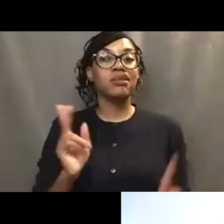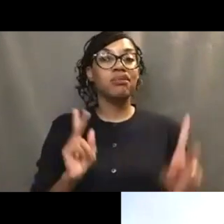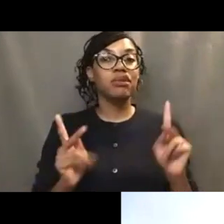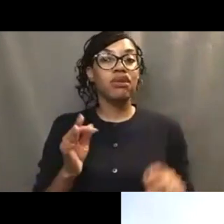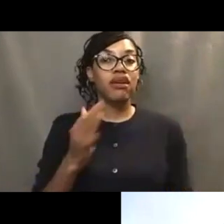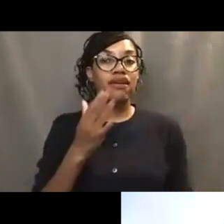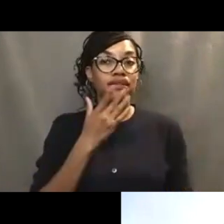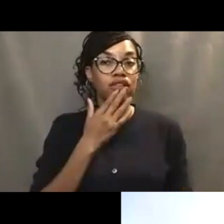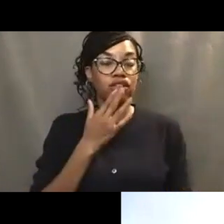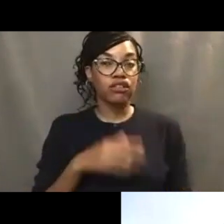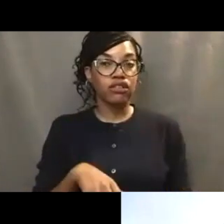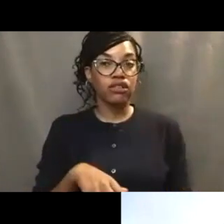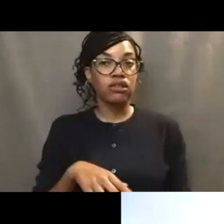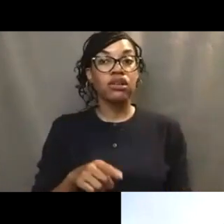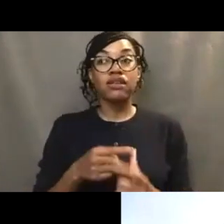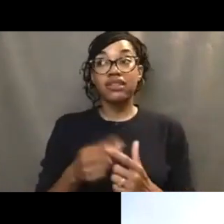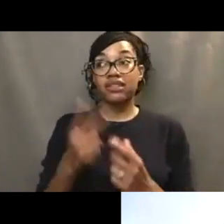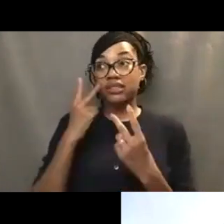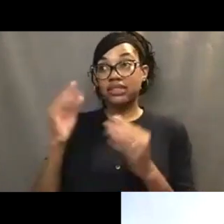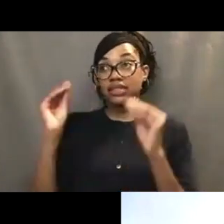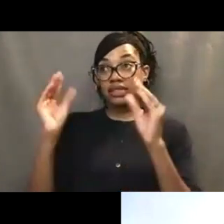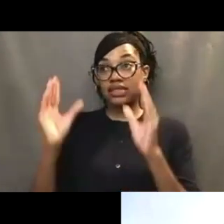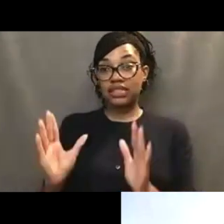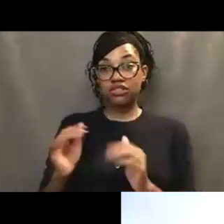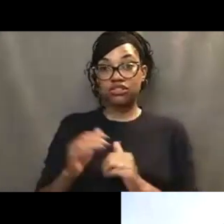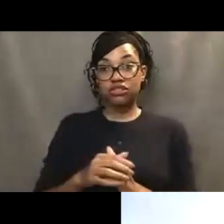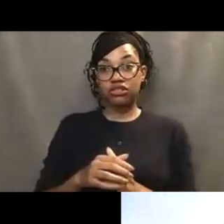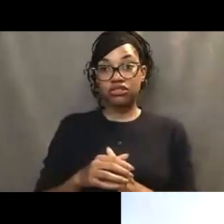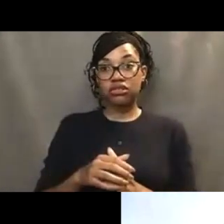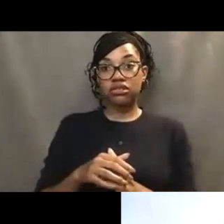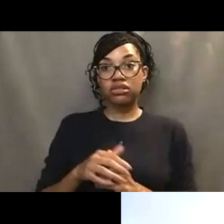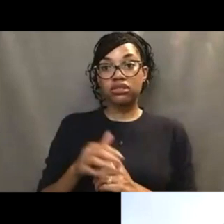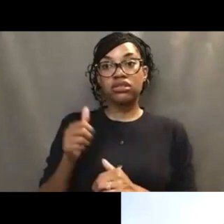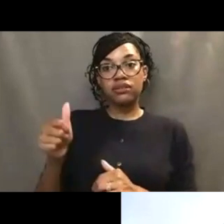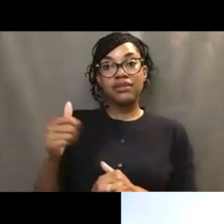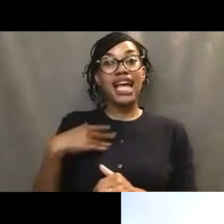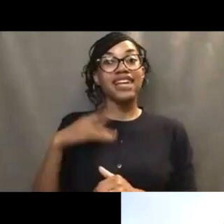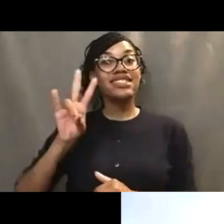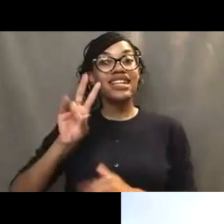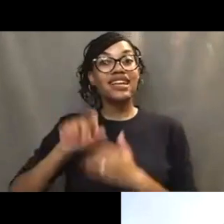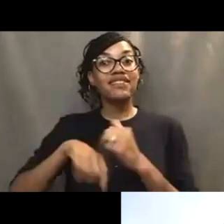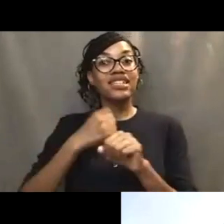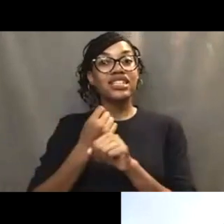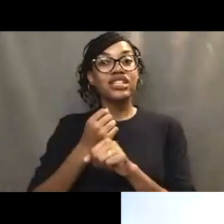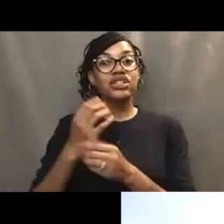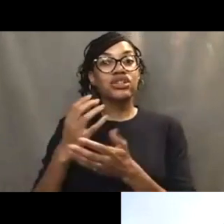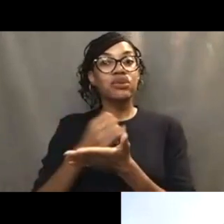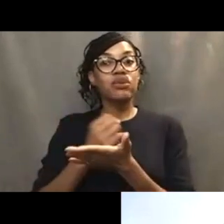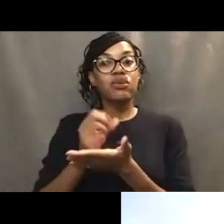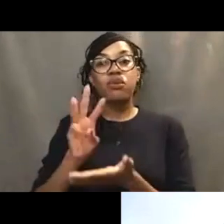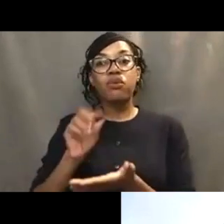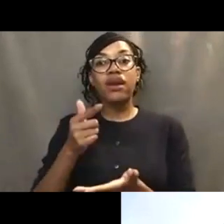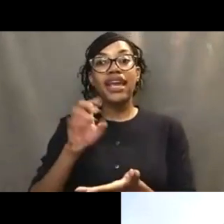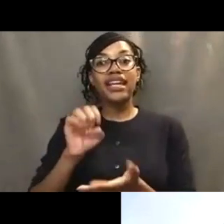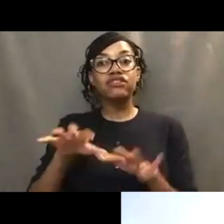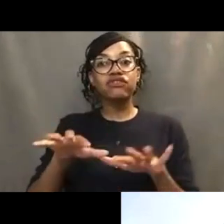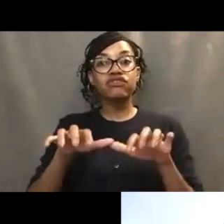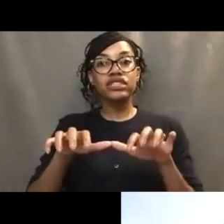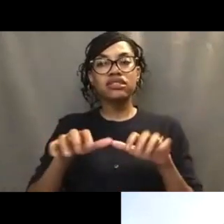then looking at the teacher class, having a 7-year wage freeze, it can't happen. It's not right.